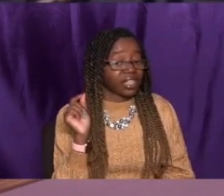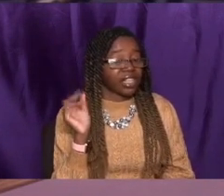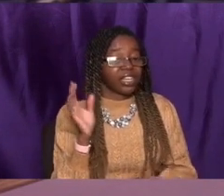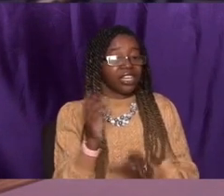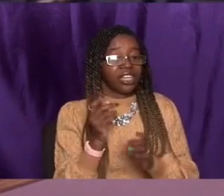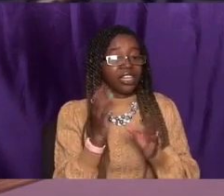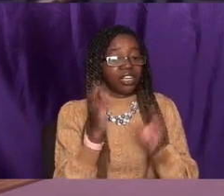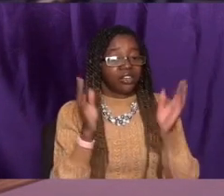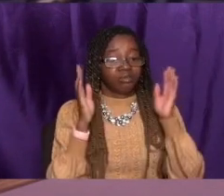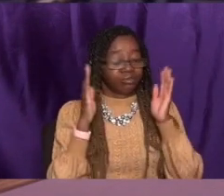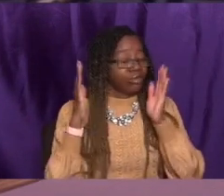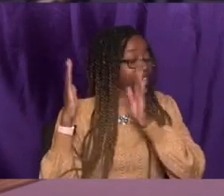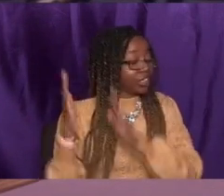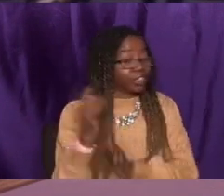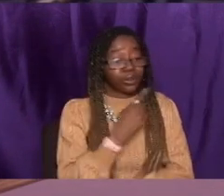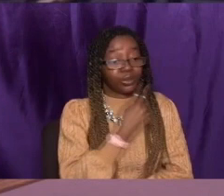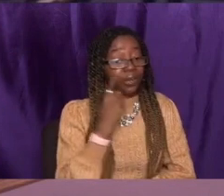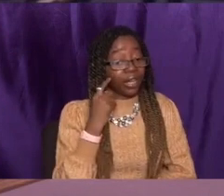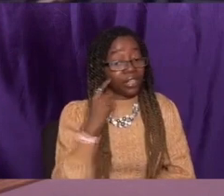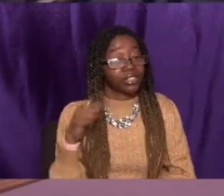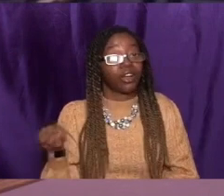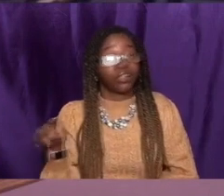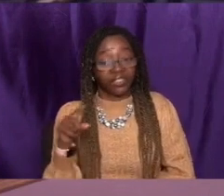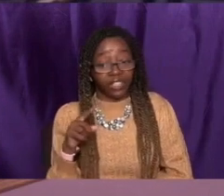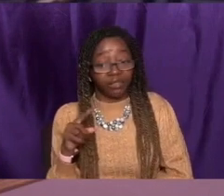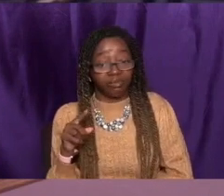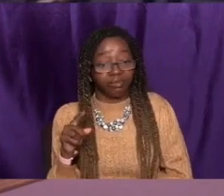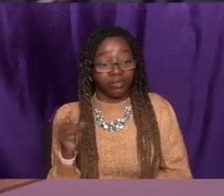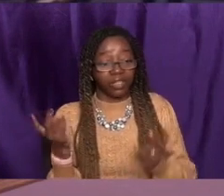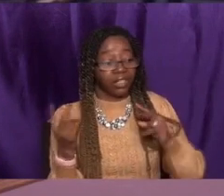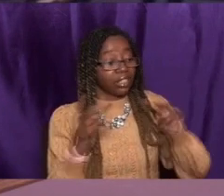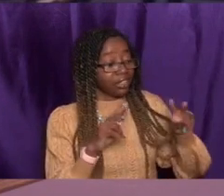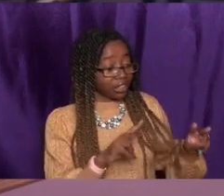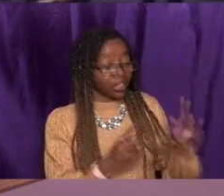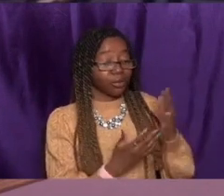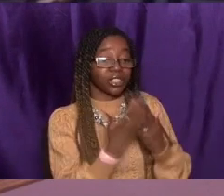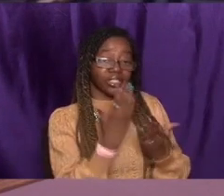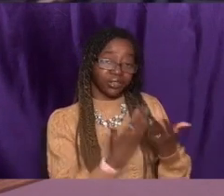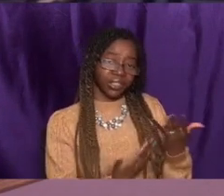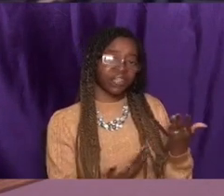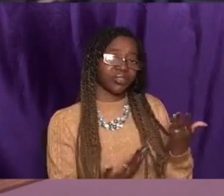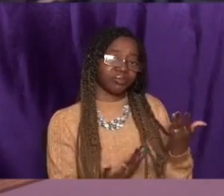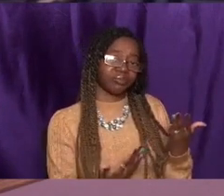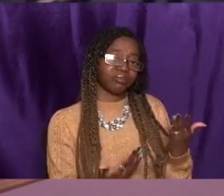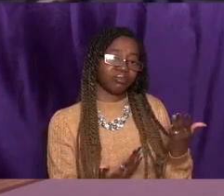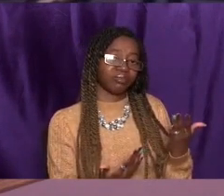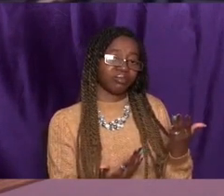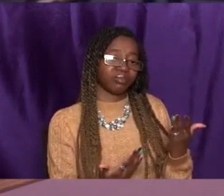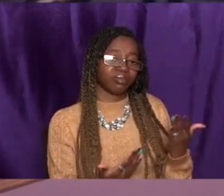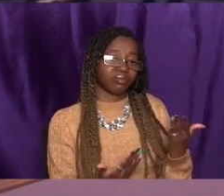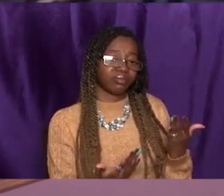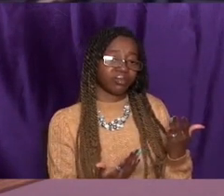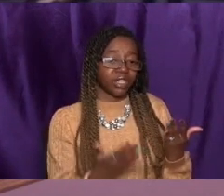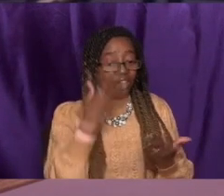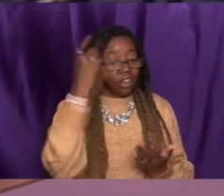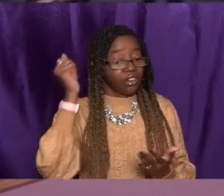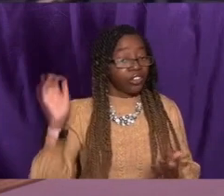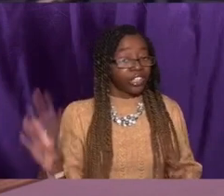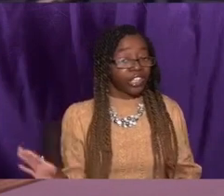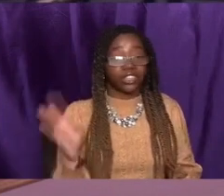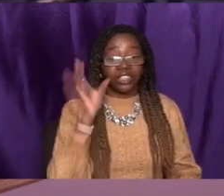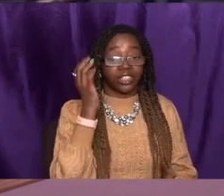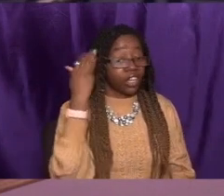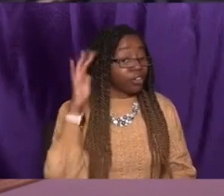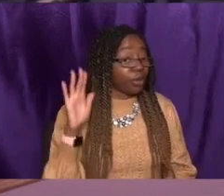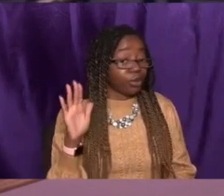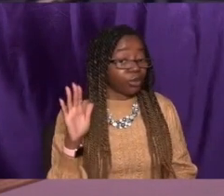eyes off of them and just look at what's in your hand. Get your eyes off the unknown